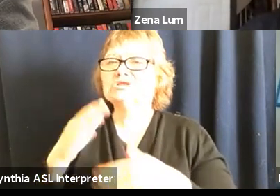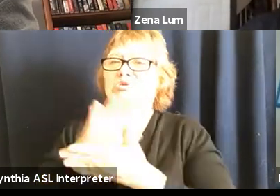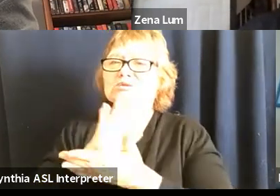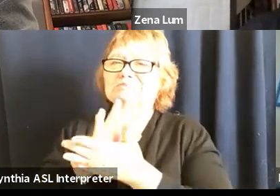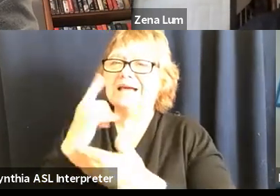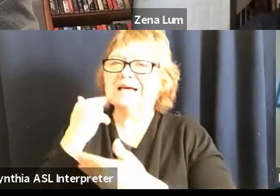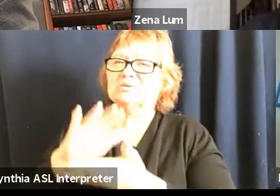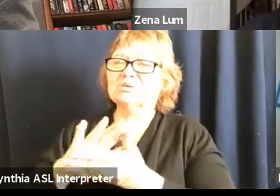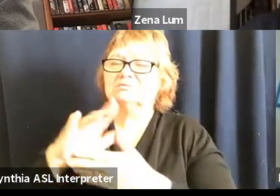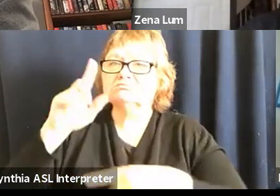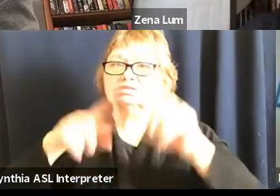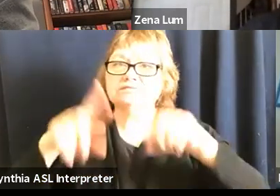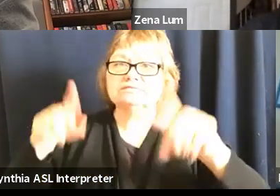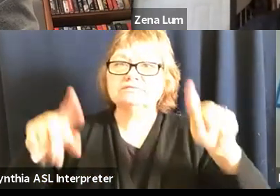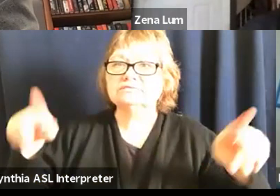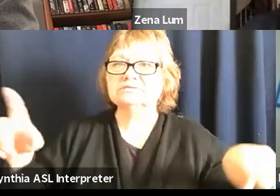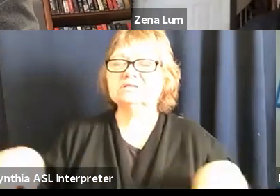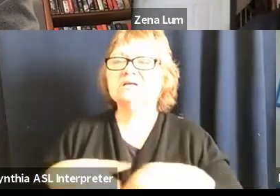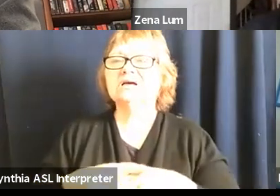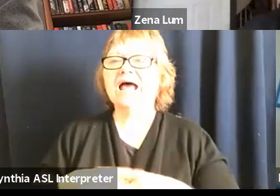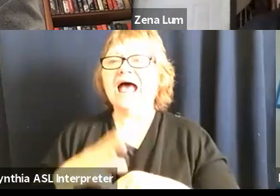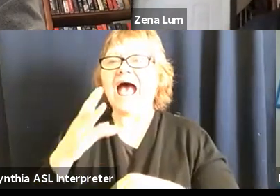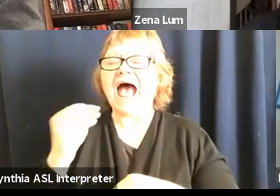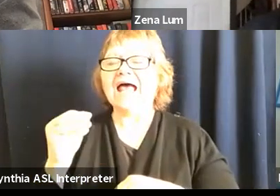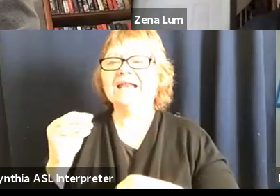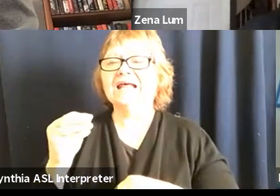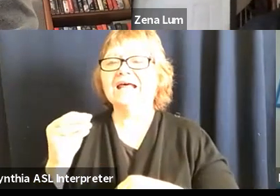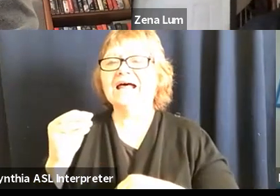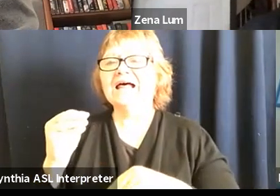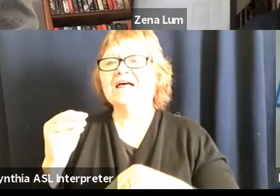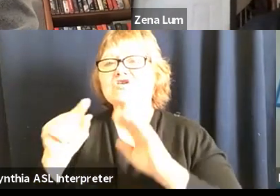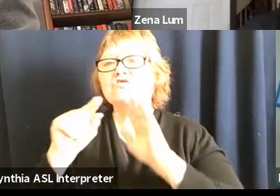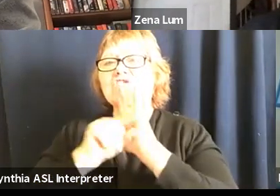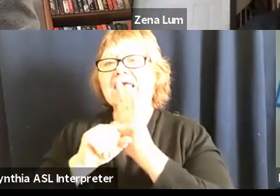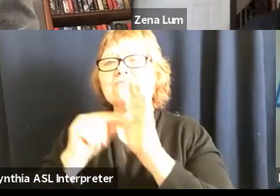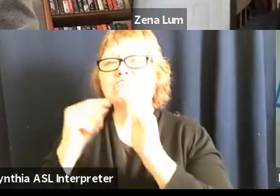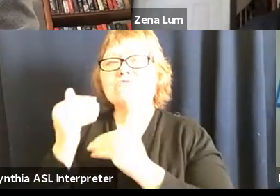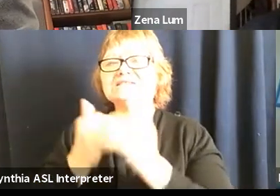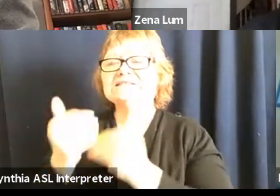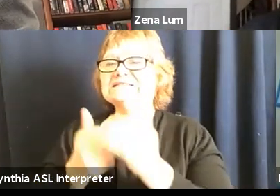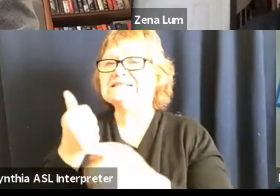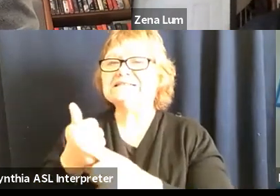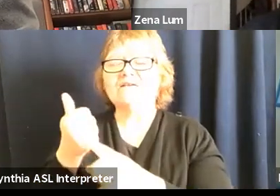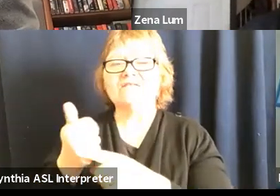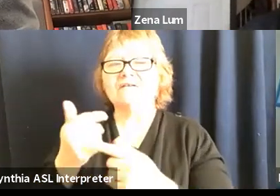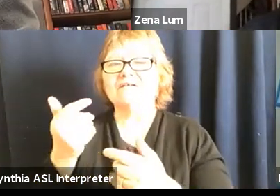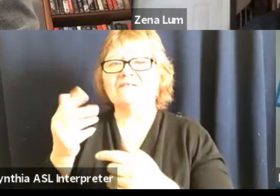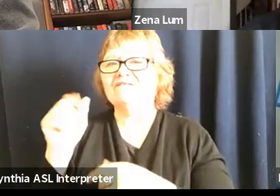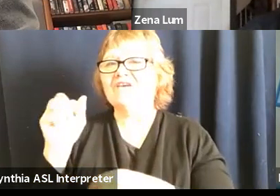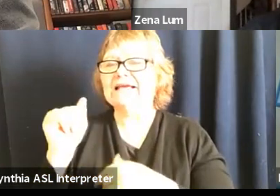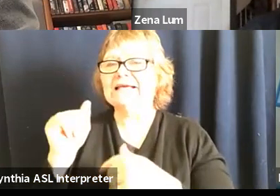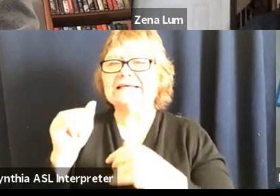Boston, as well as the subjective nature of the grading process itself,